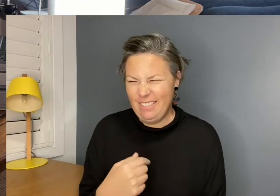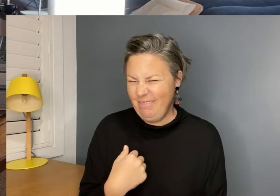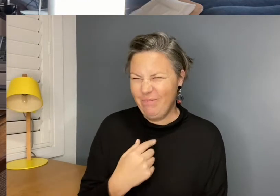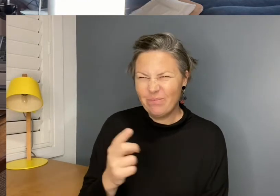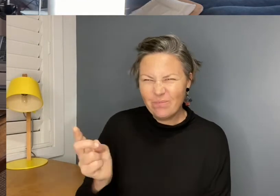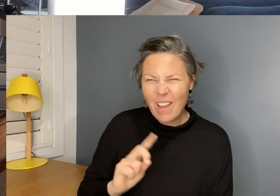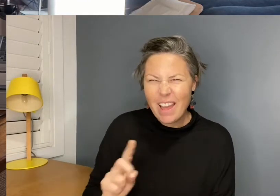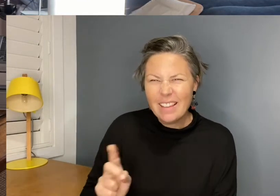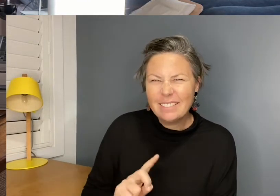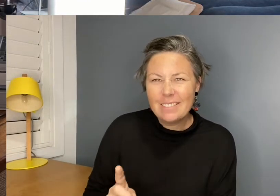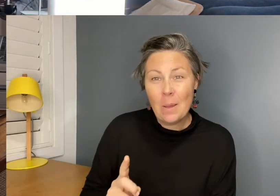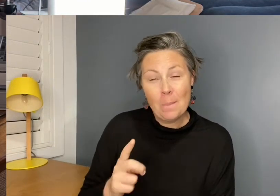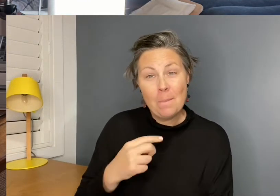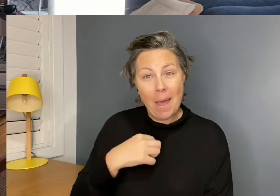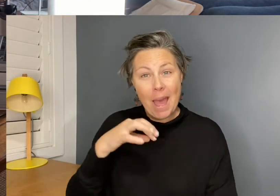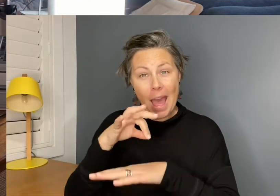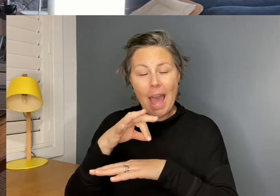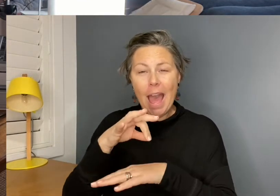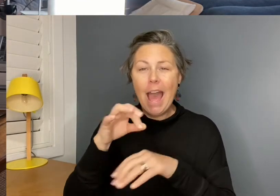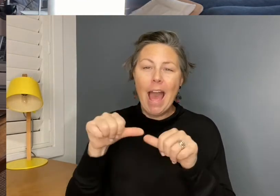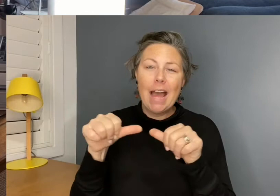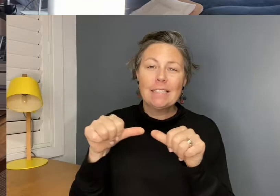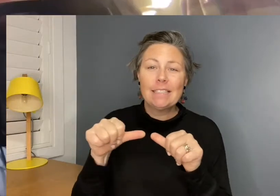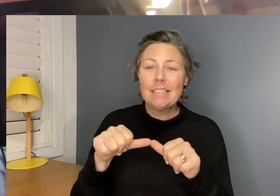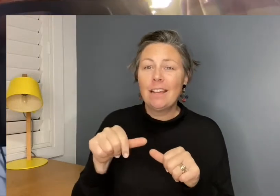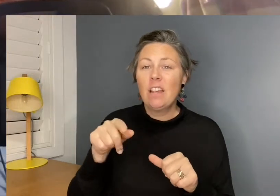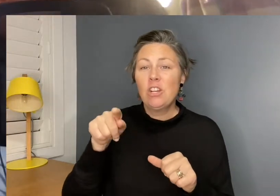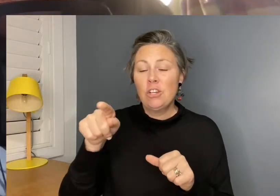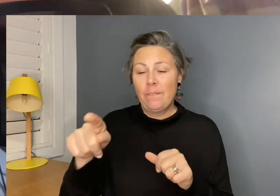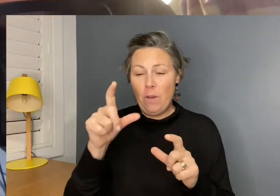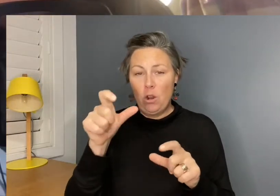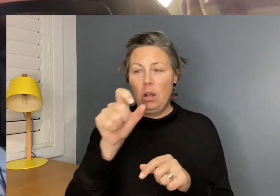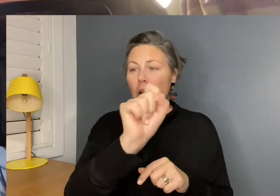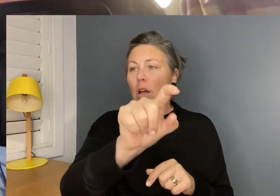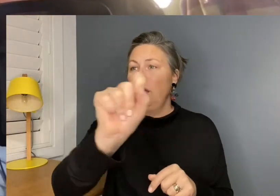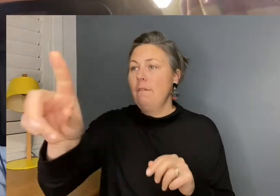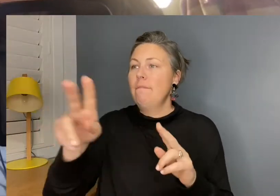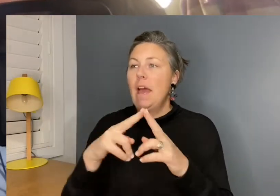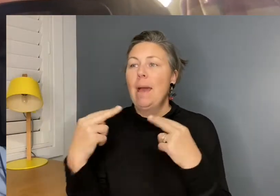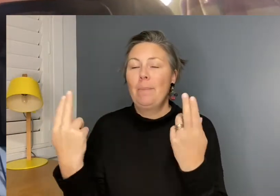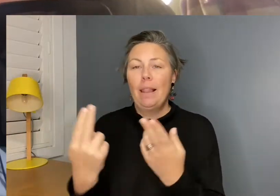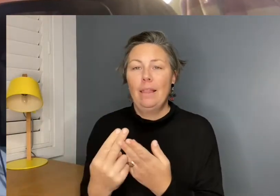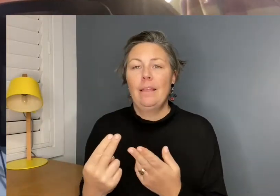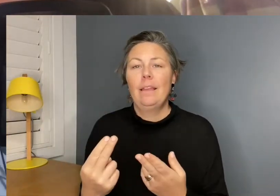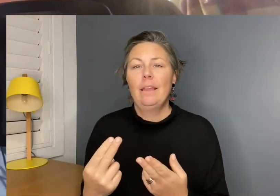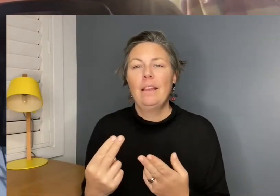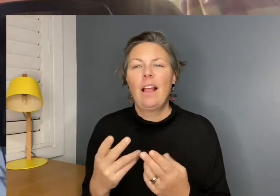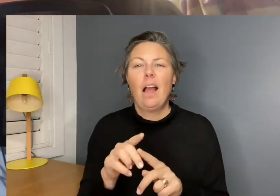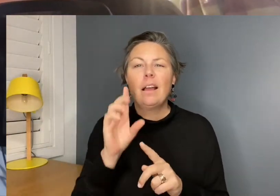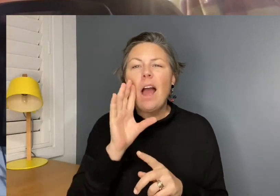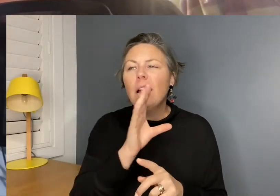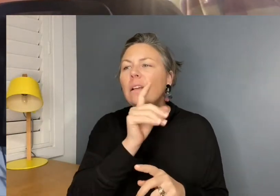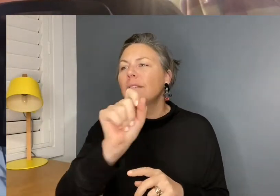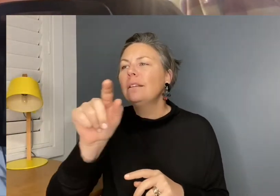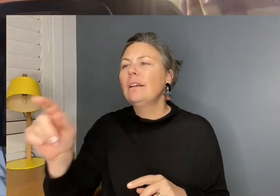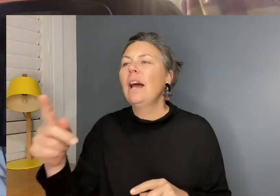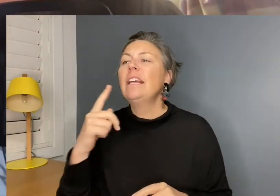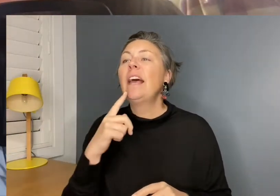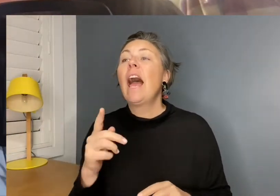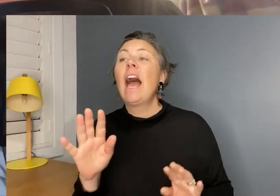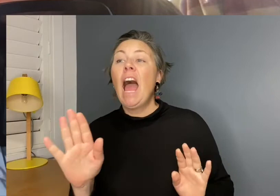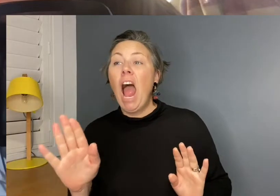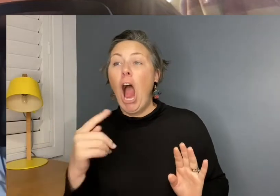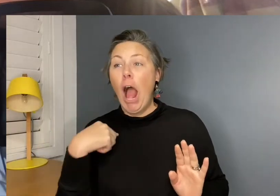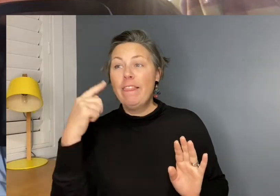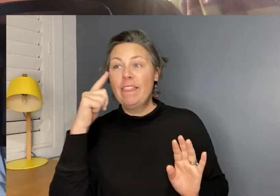placenta. What? The placenta? My auntie sent the photo on to her family and she